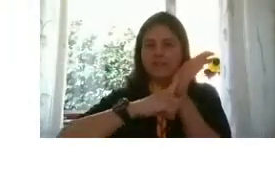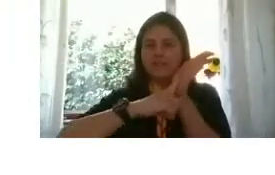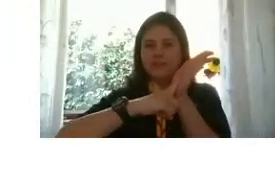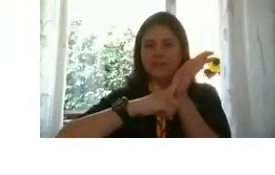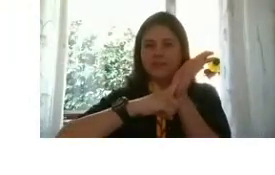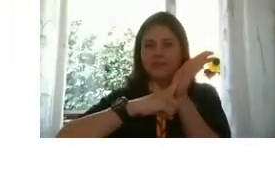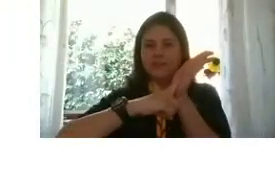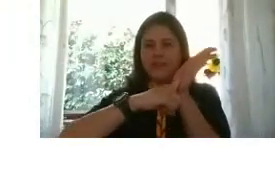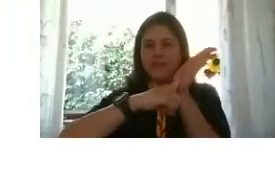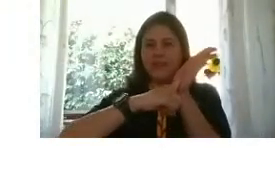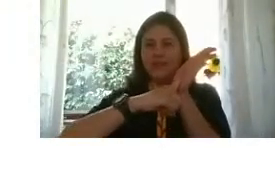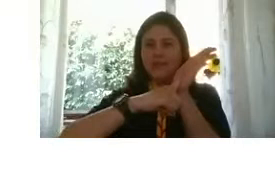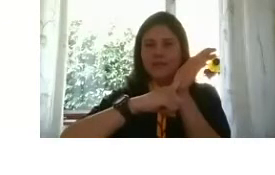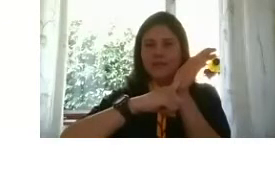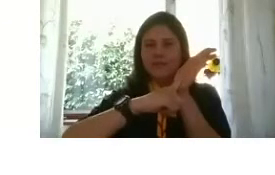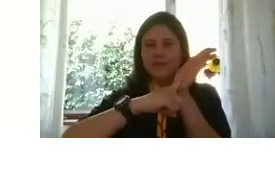middle. Yeah, L.